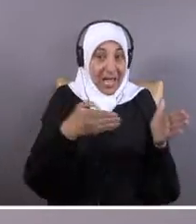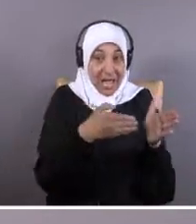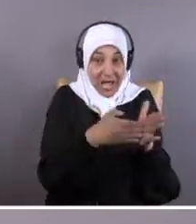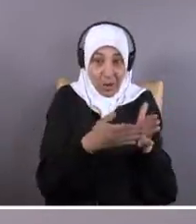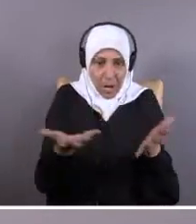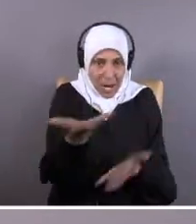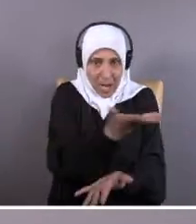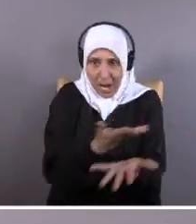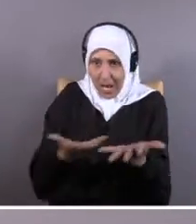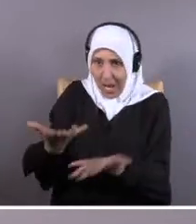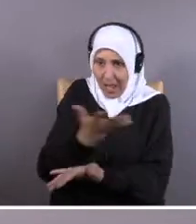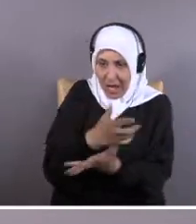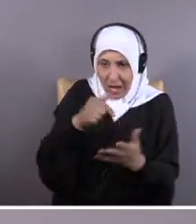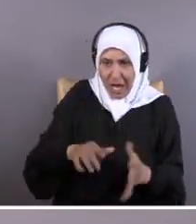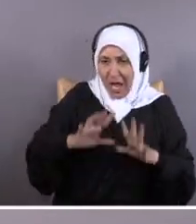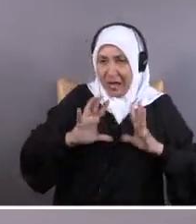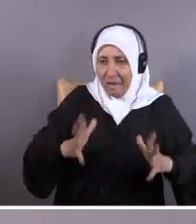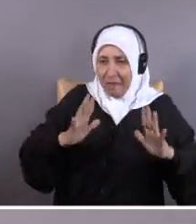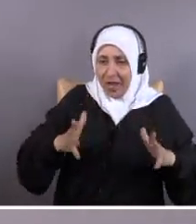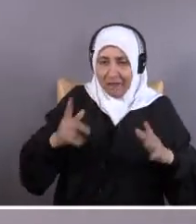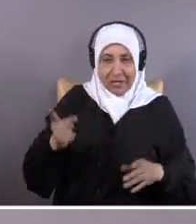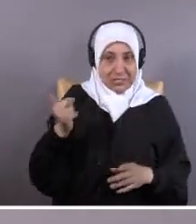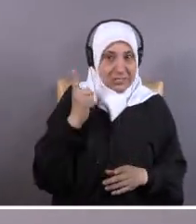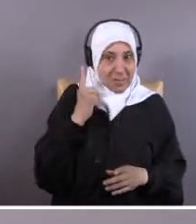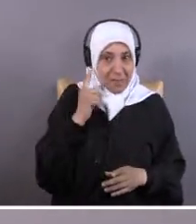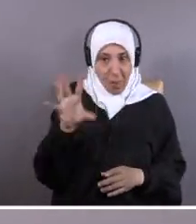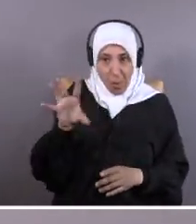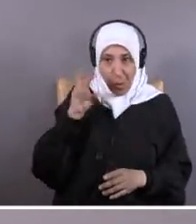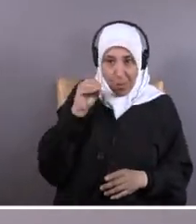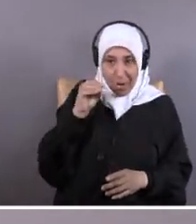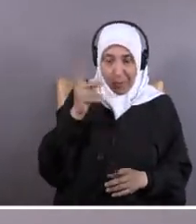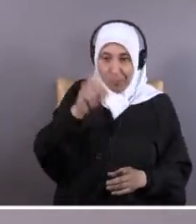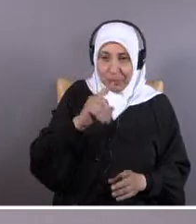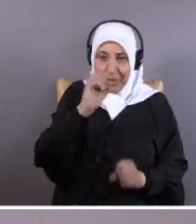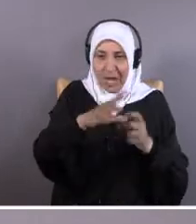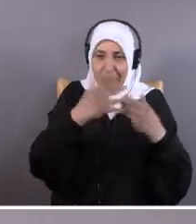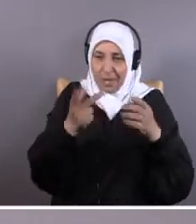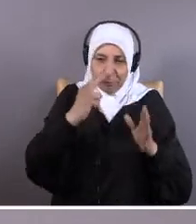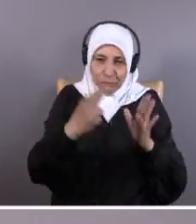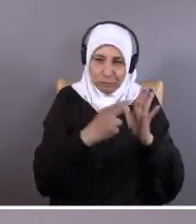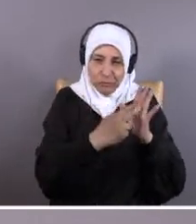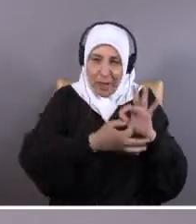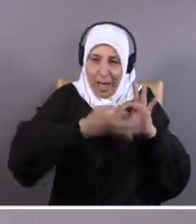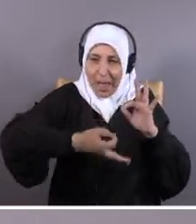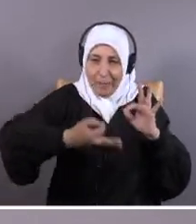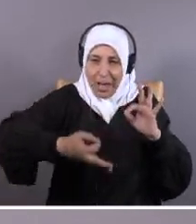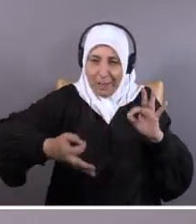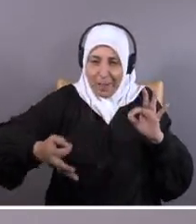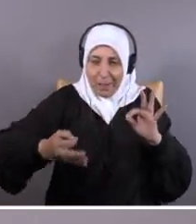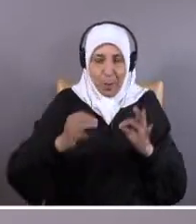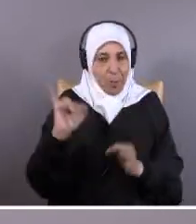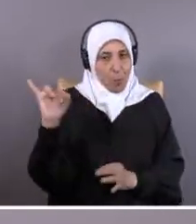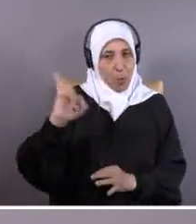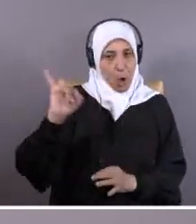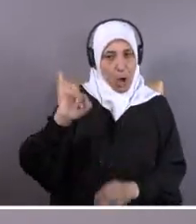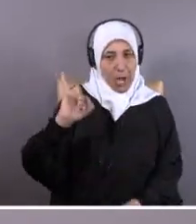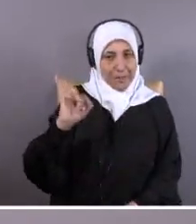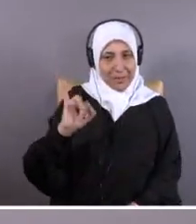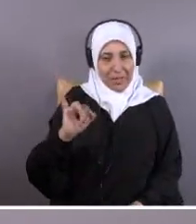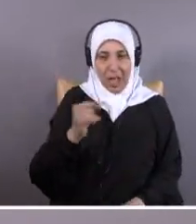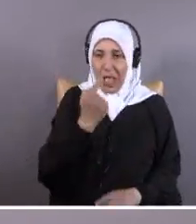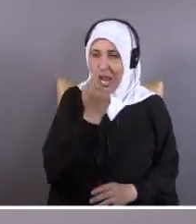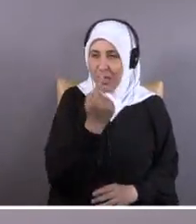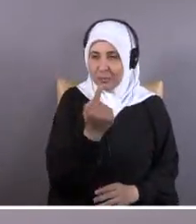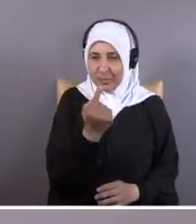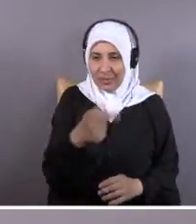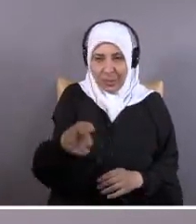to hear and the presentations we're about to witness are very important, and we don't want